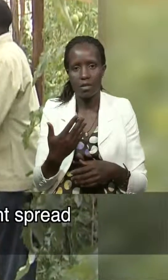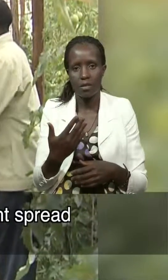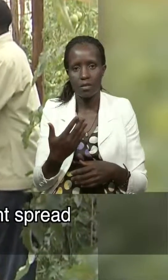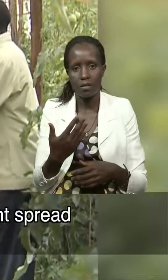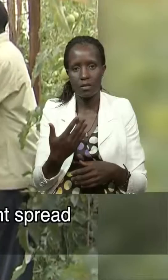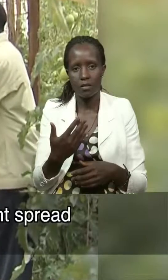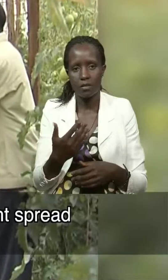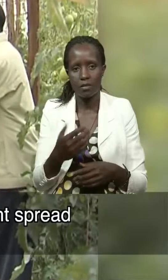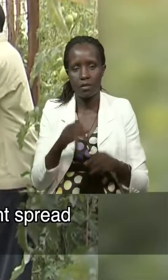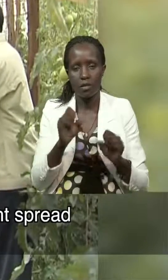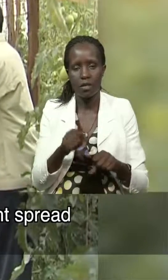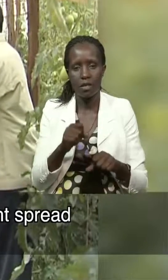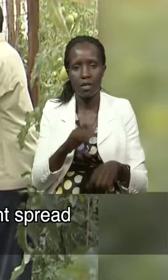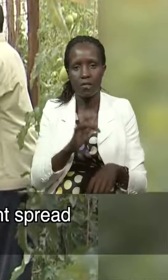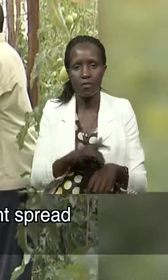hiyo inaweza